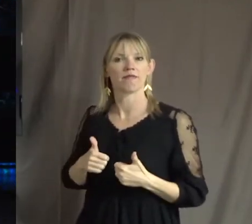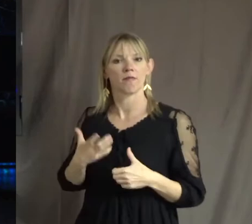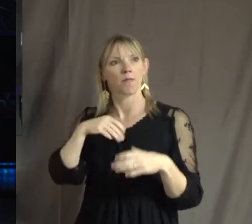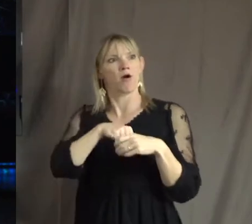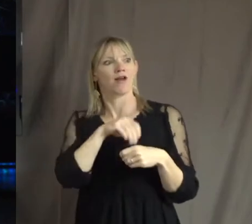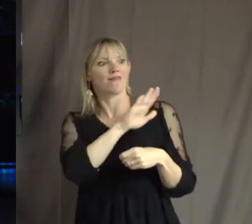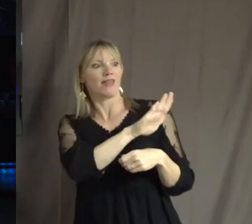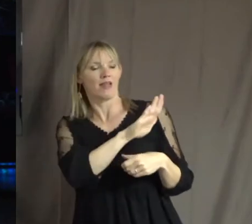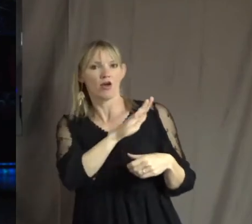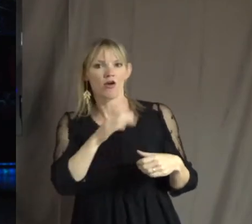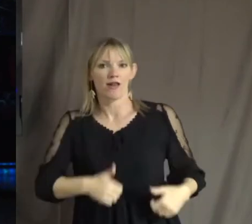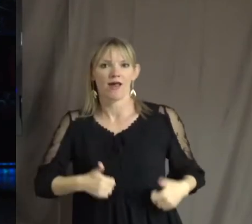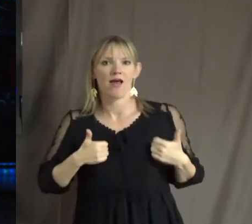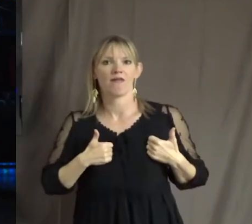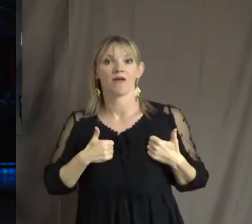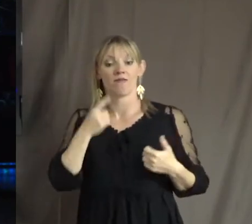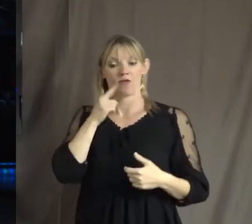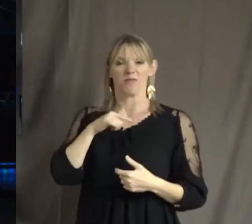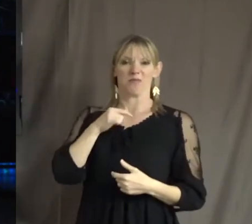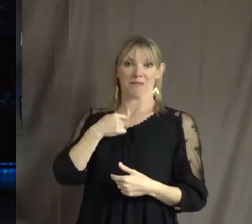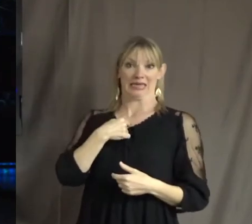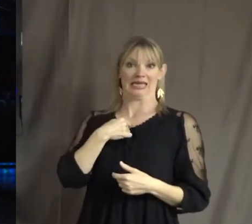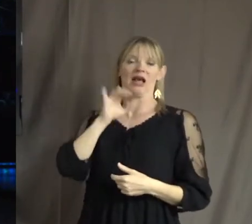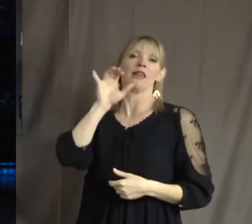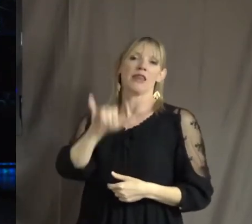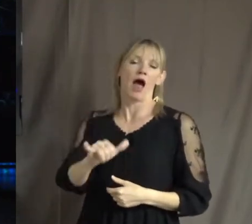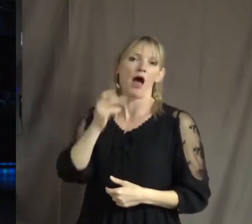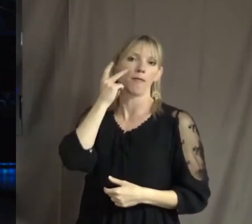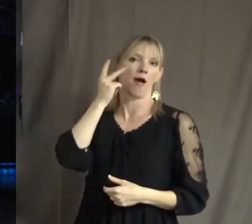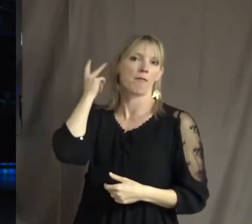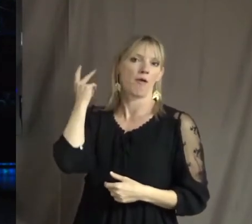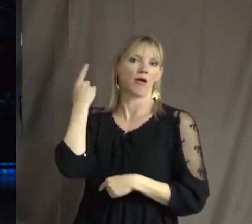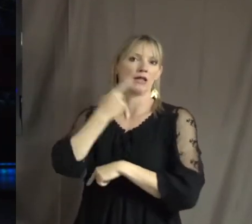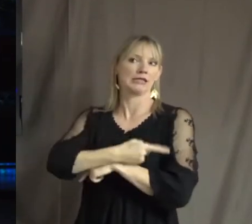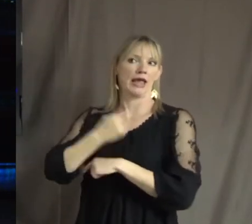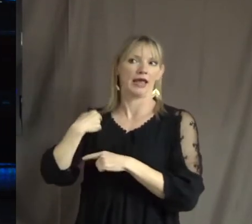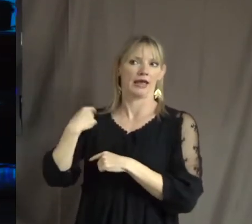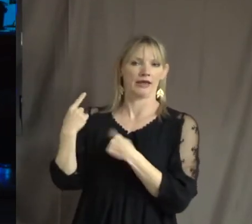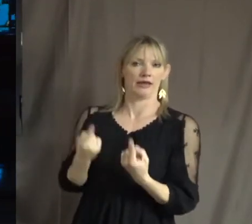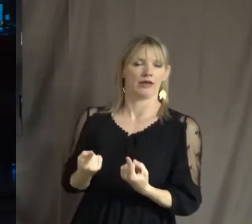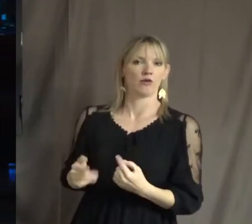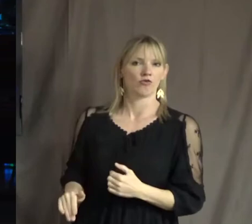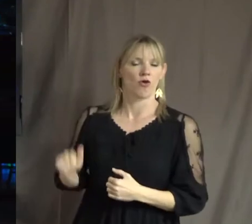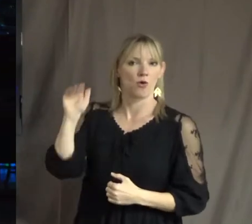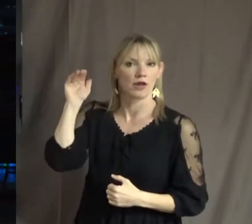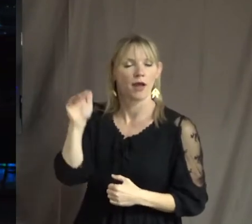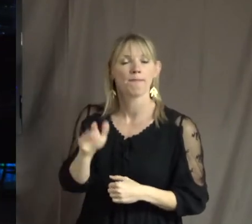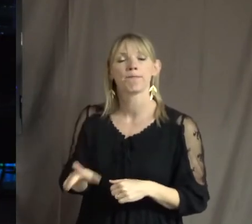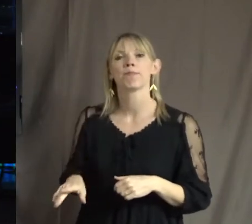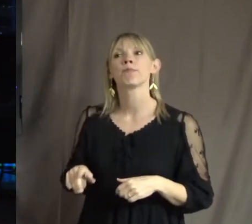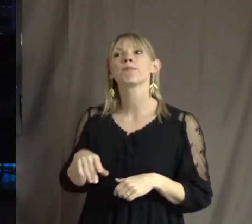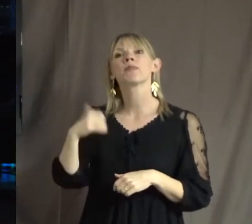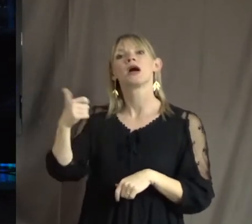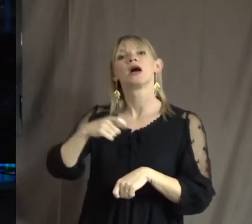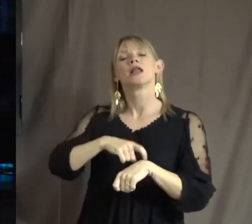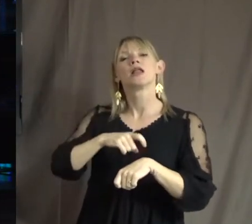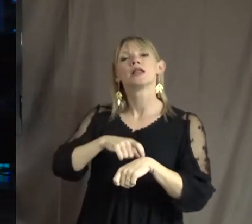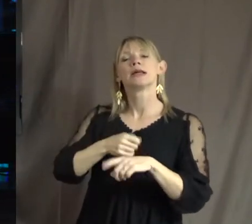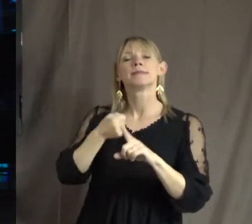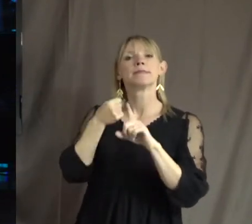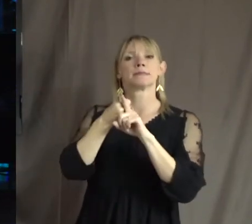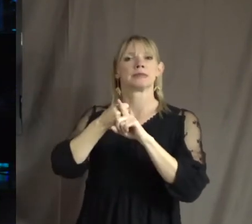And so that was Memorial Day for me. Then I remember another time, and it was cold and it